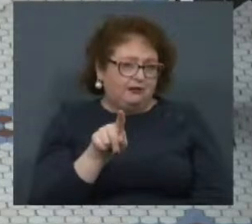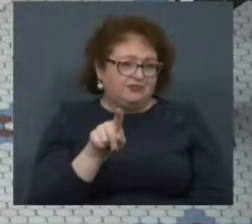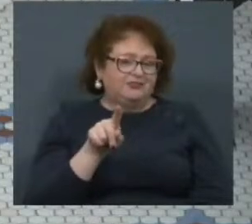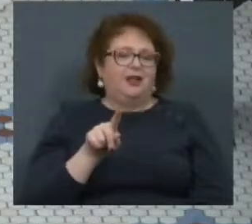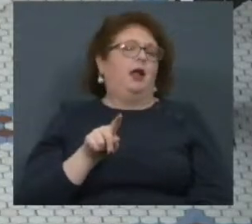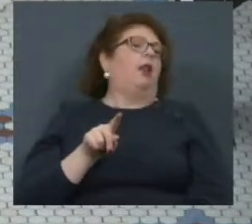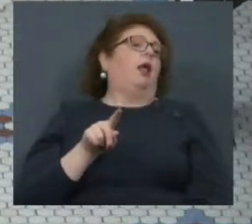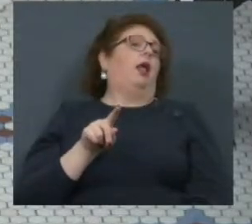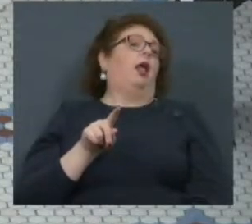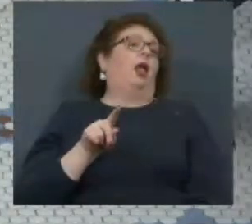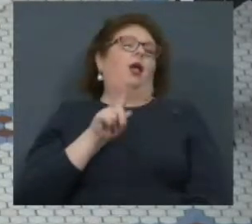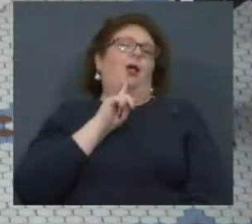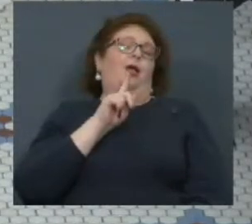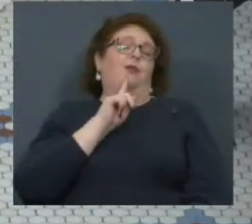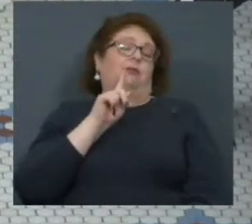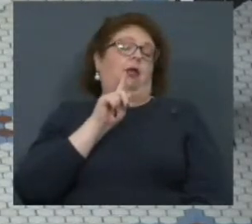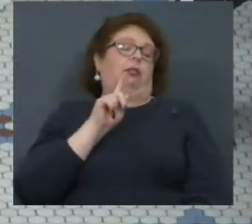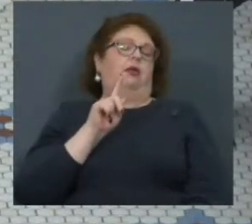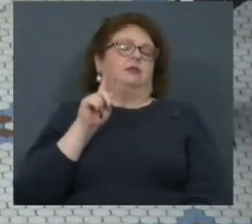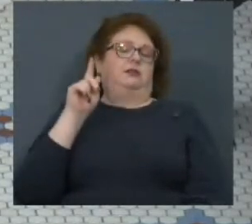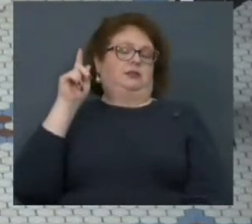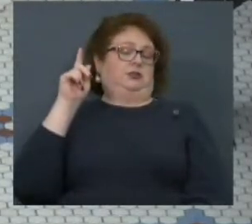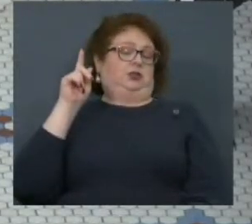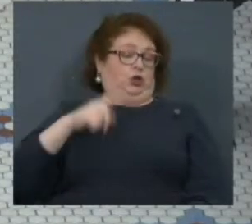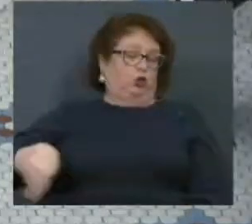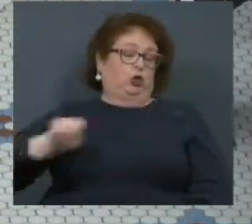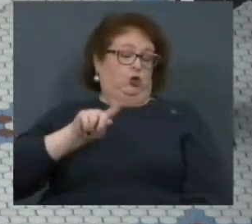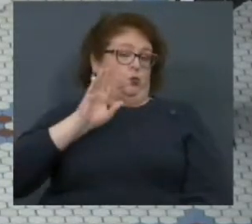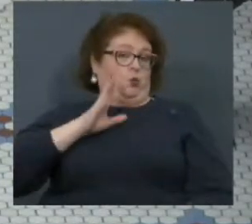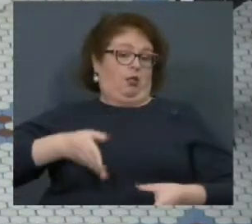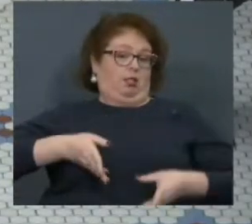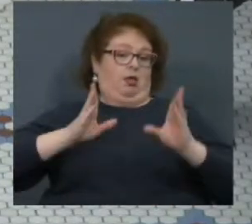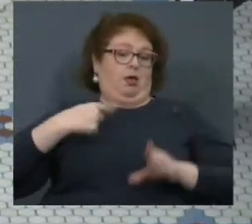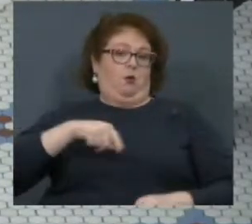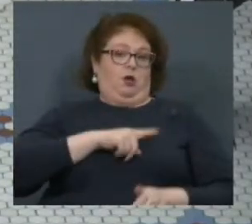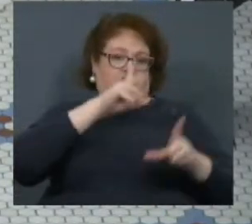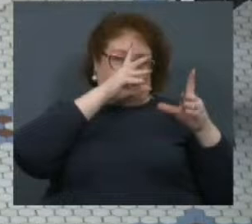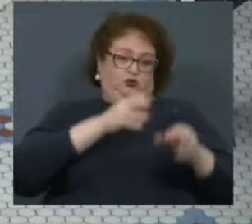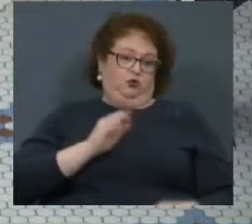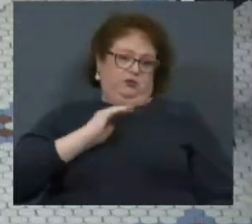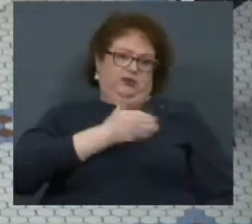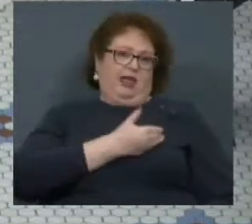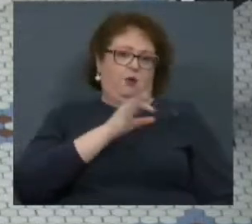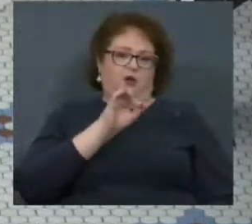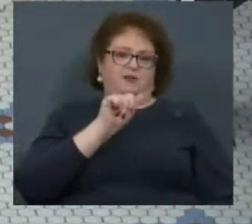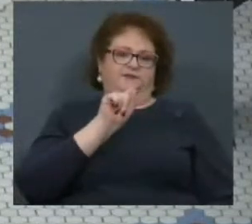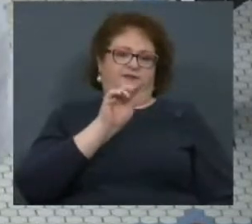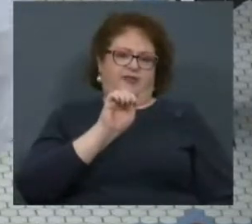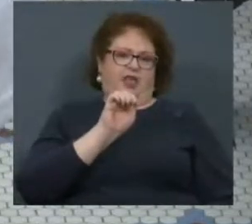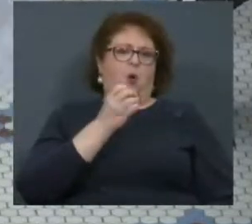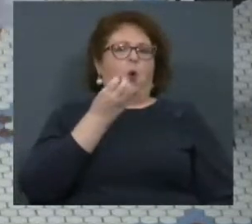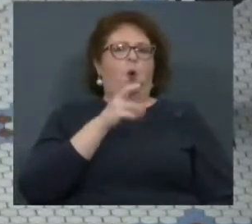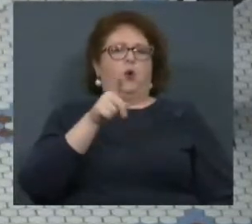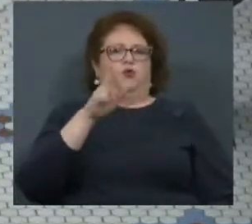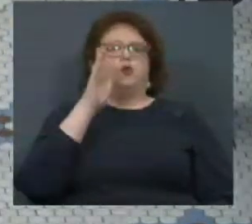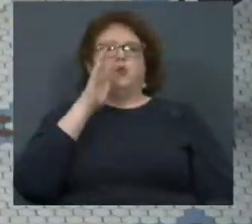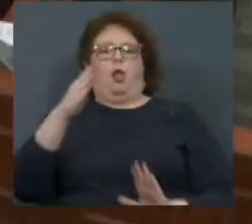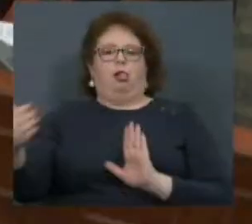us the opportunity to choose our fate, or will you go against our self-determination? Thank you.